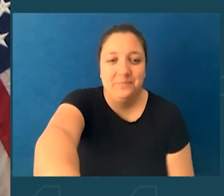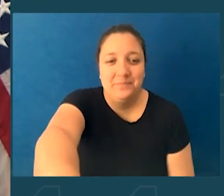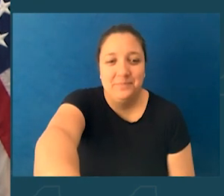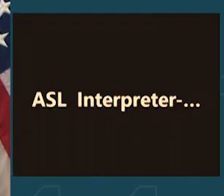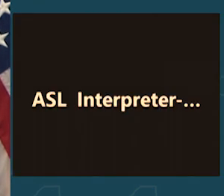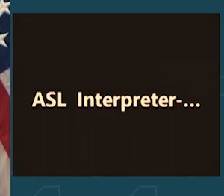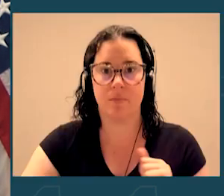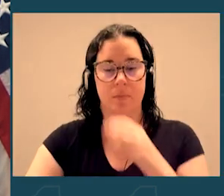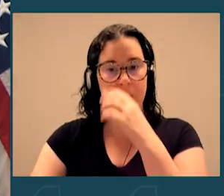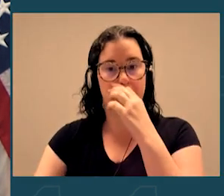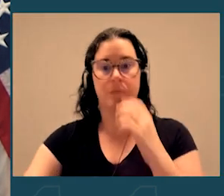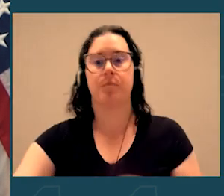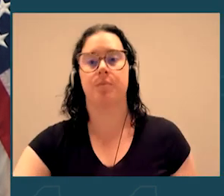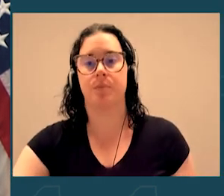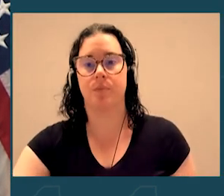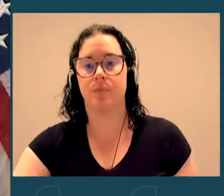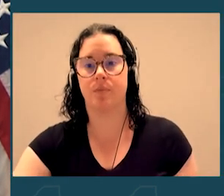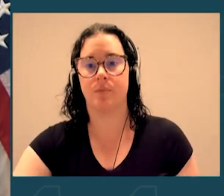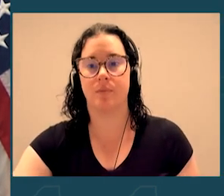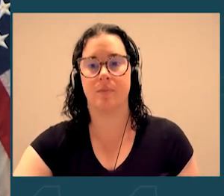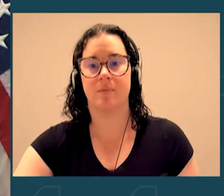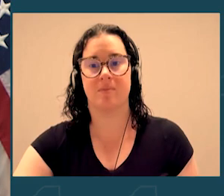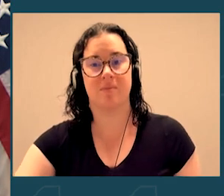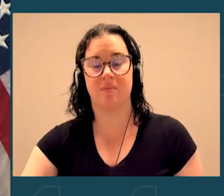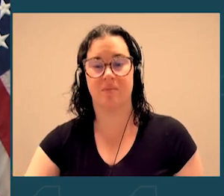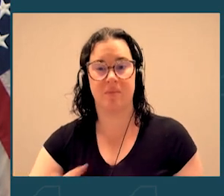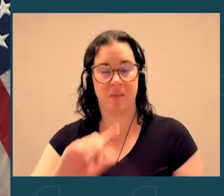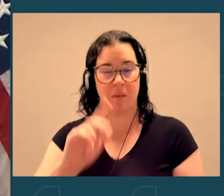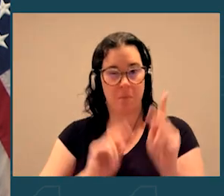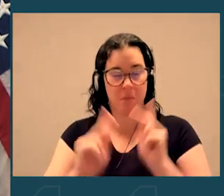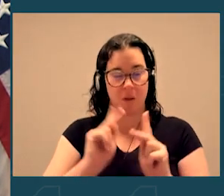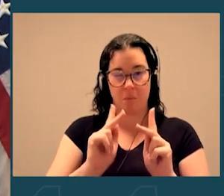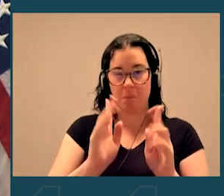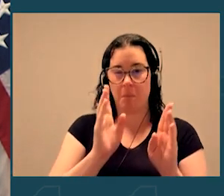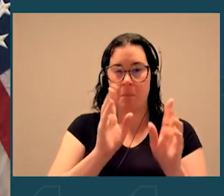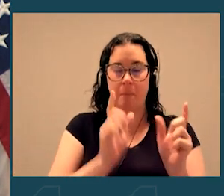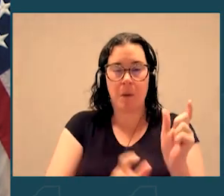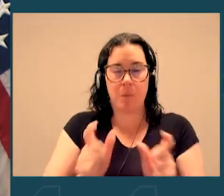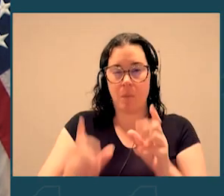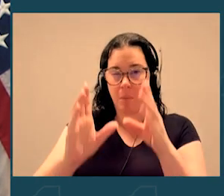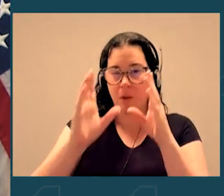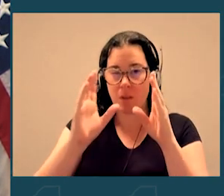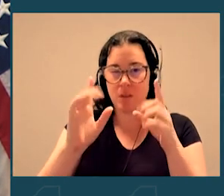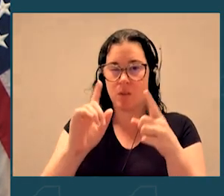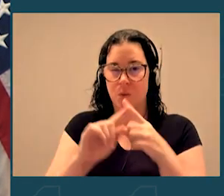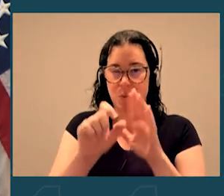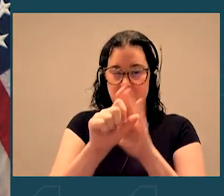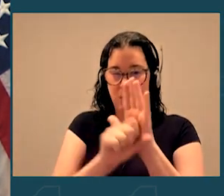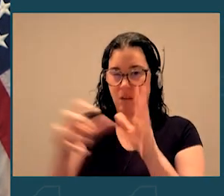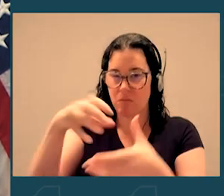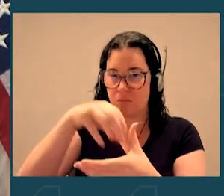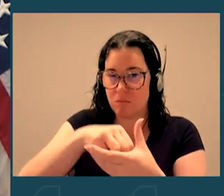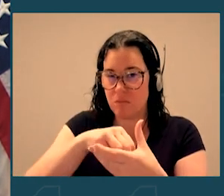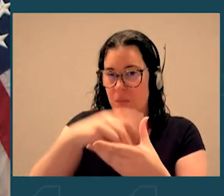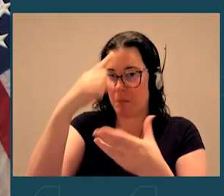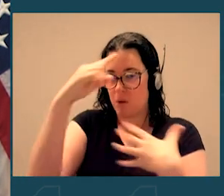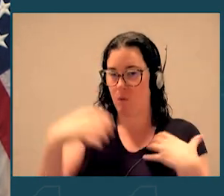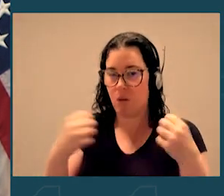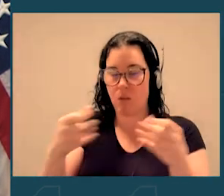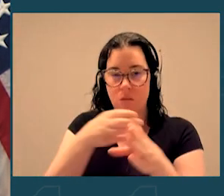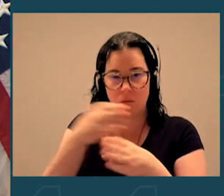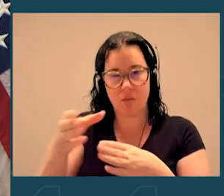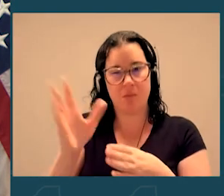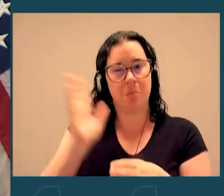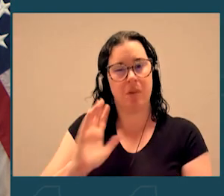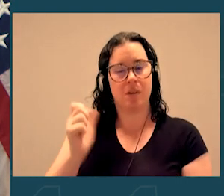The last time people paid much attention to, the state's role in mental health services was the deinstitutionalization that occurred in the